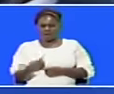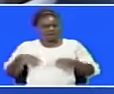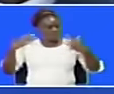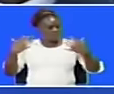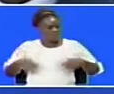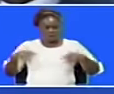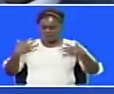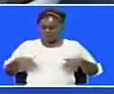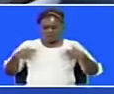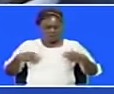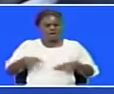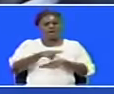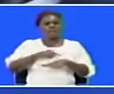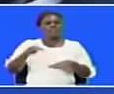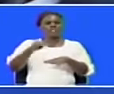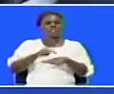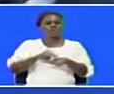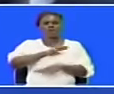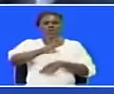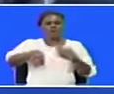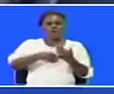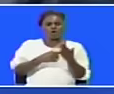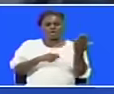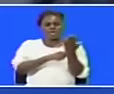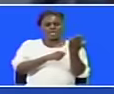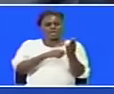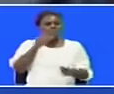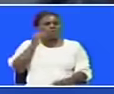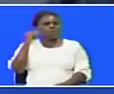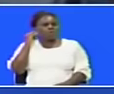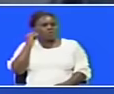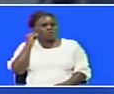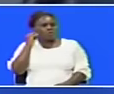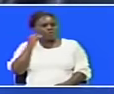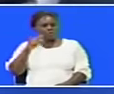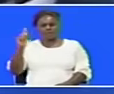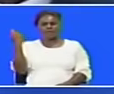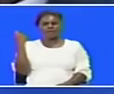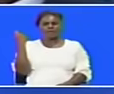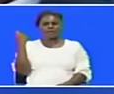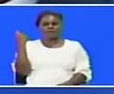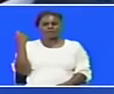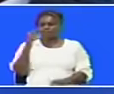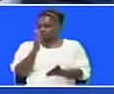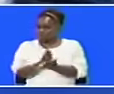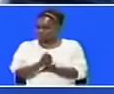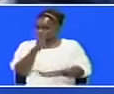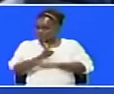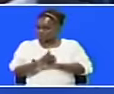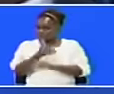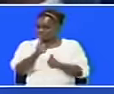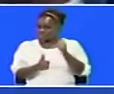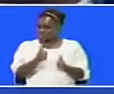great nation we all call home. That is the nation of Kenya. Ni kweli ama si kweli